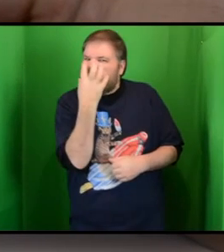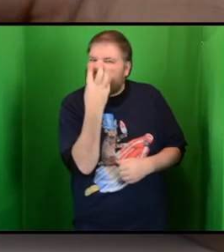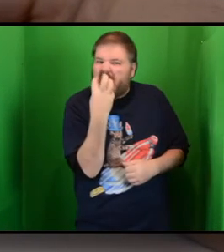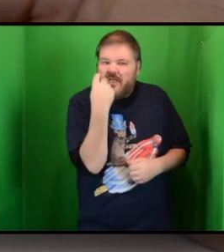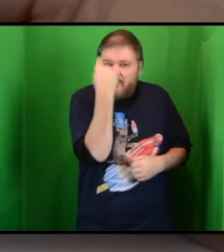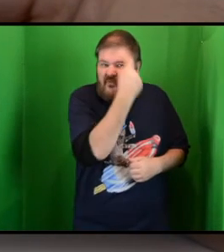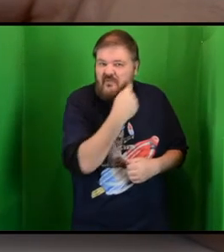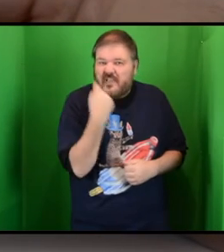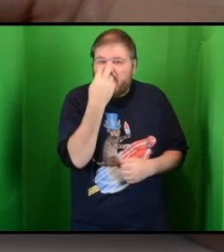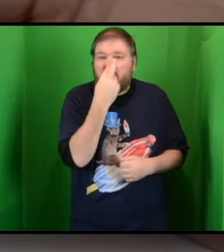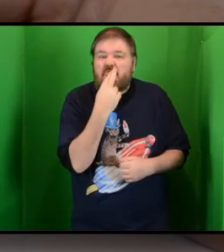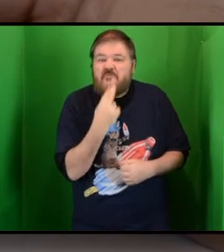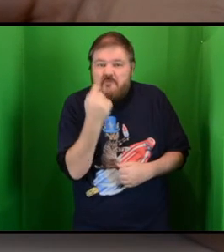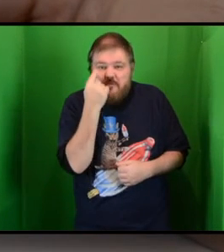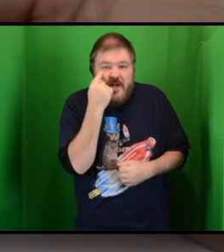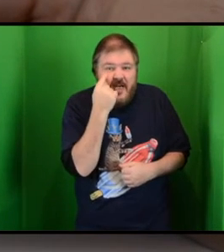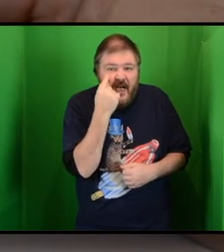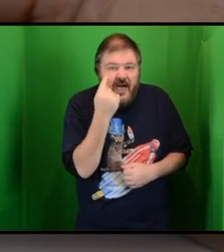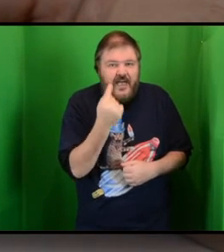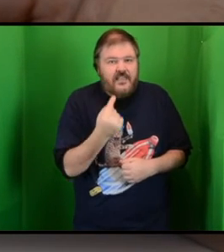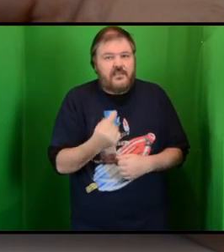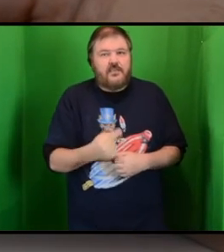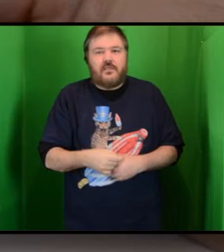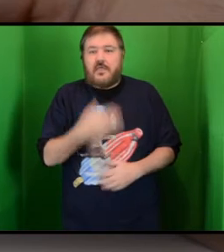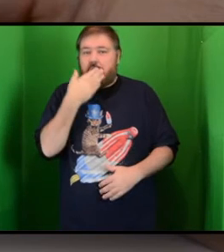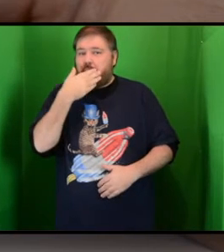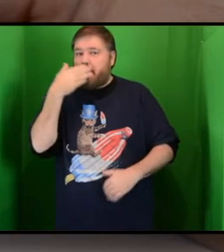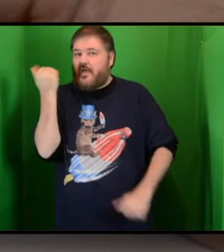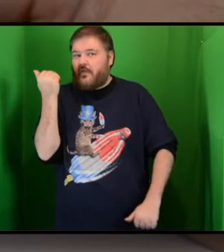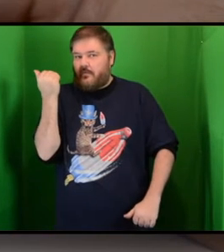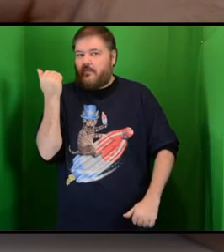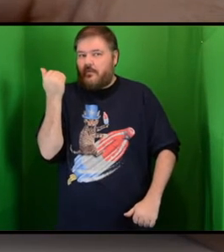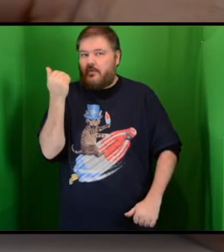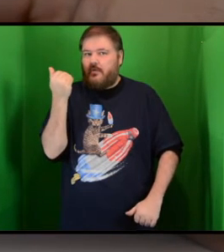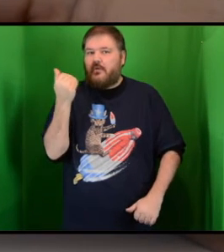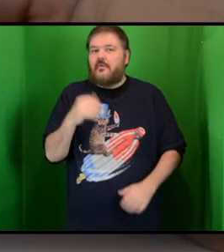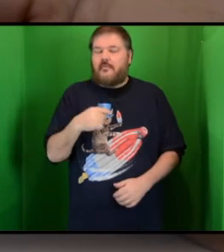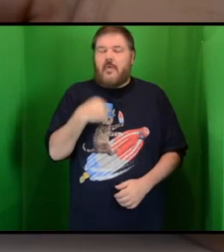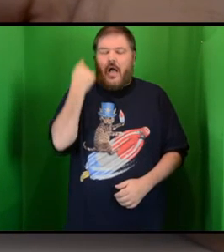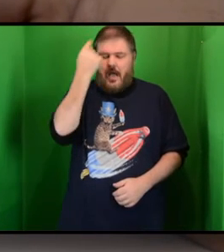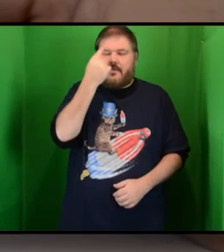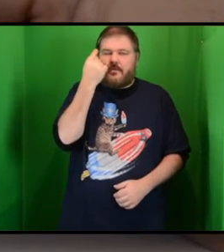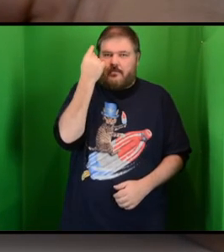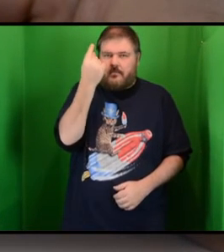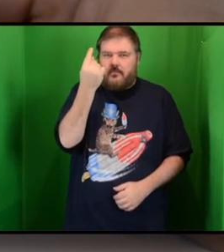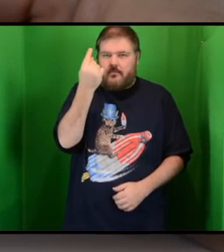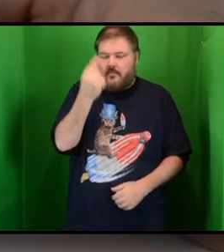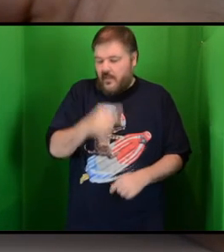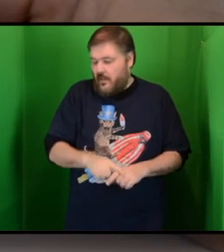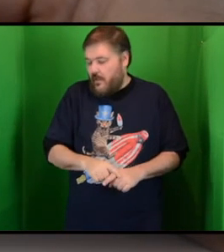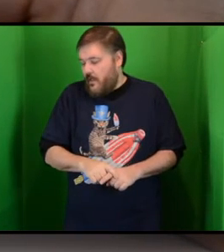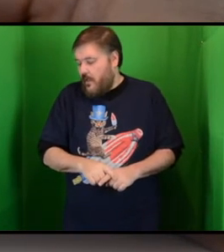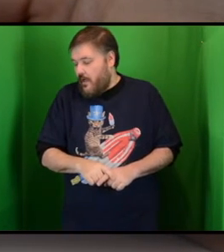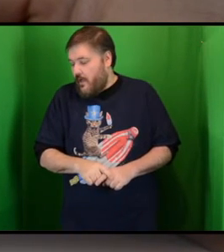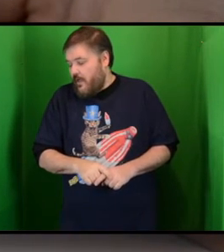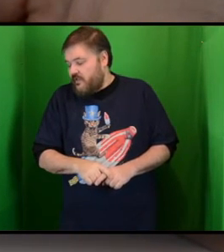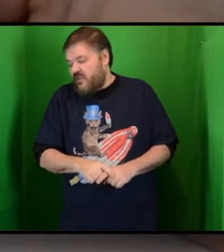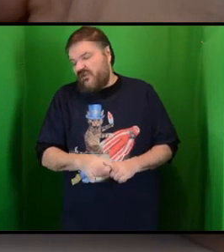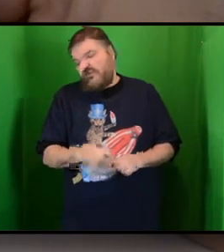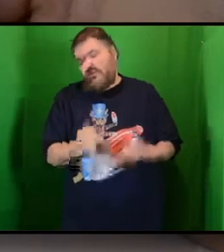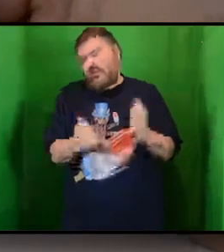and lo and behold, the Monsterbots were created. So I don't, there's not much to it apart from that.